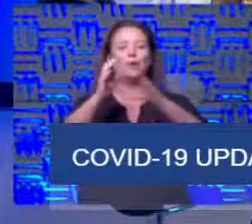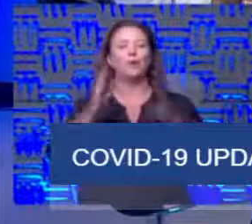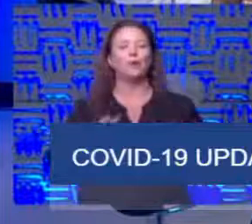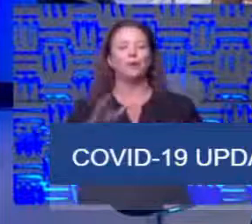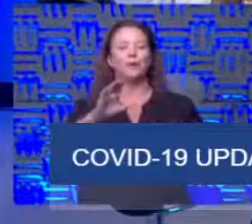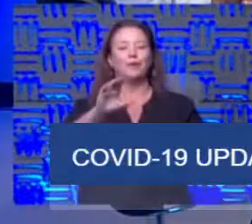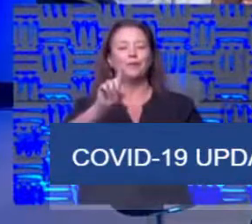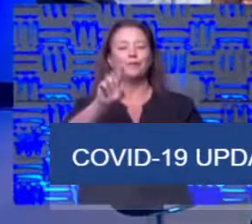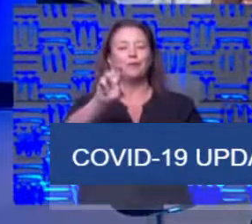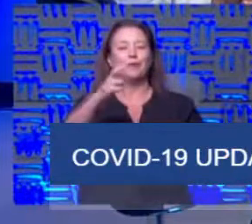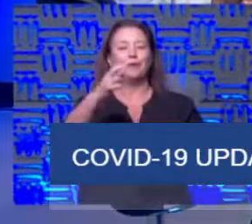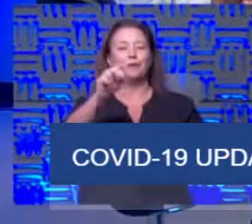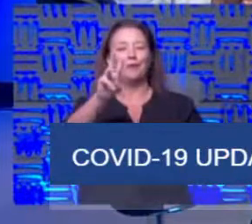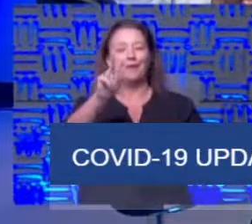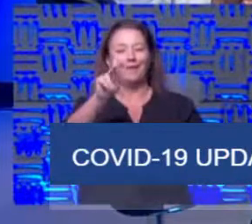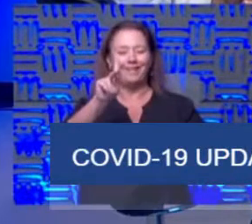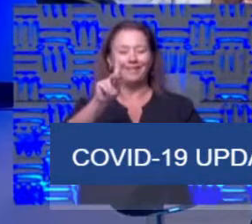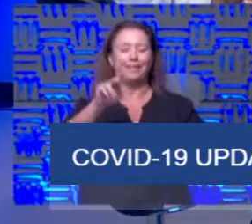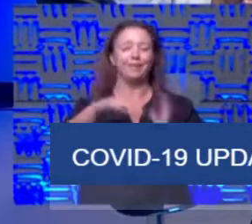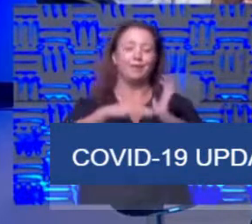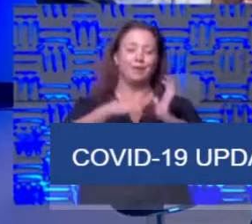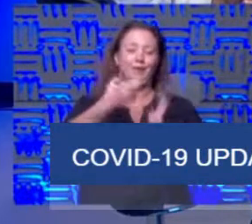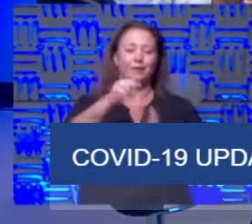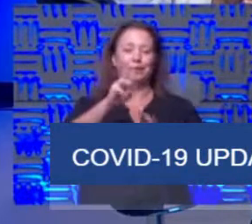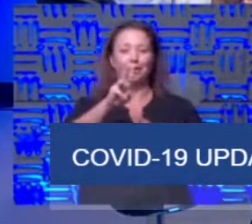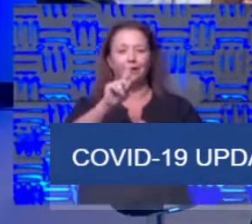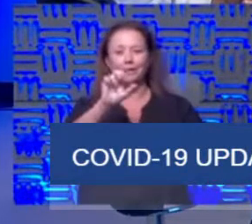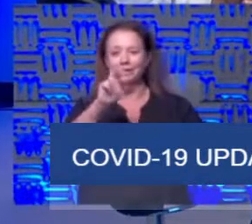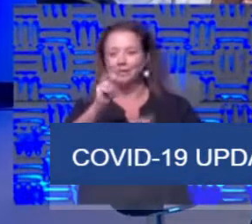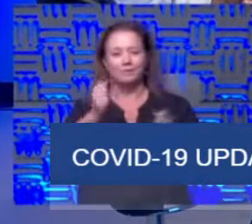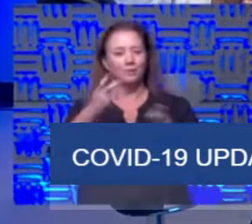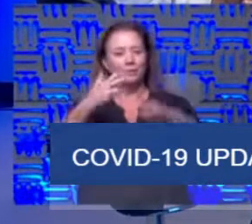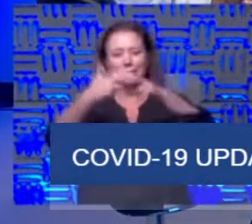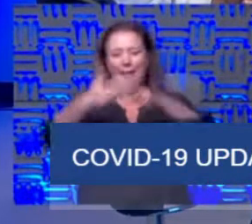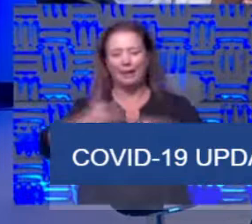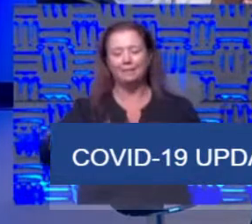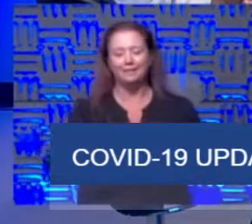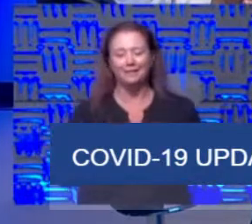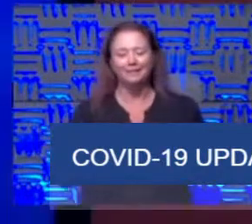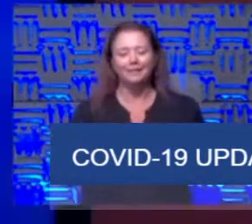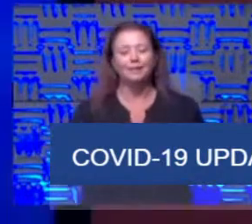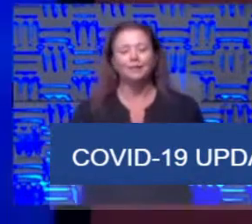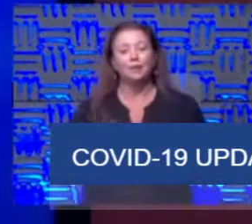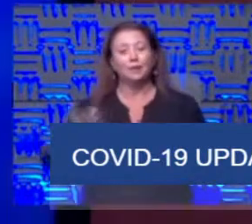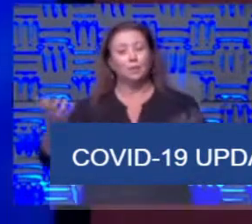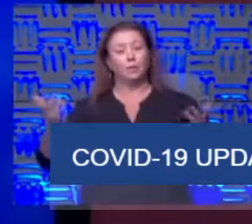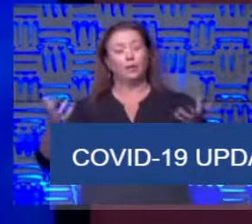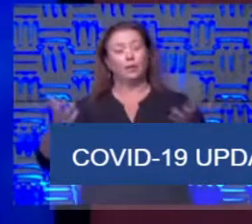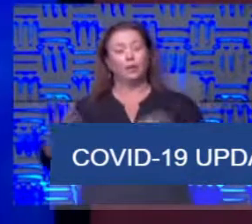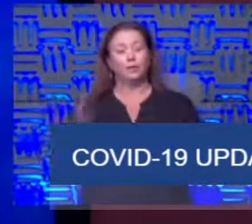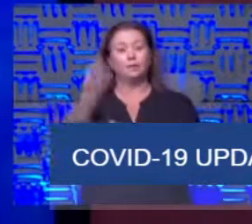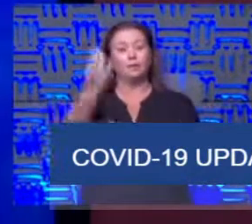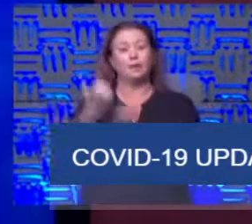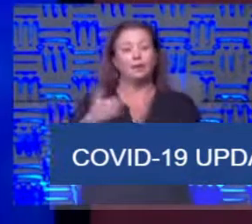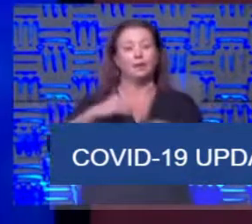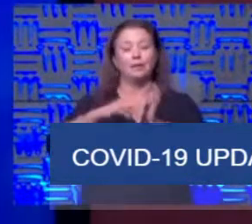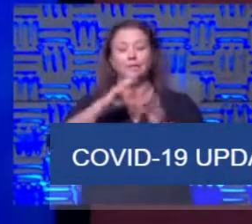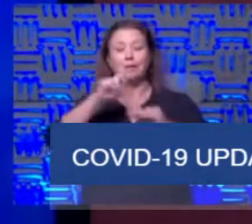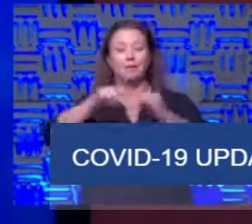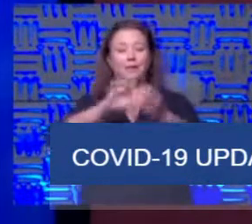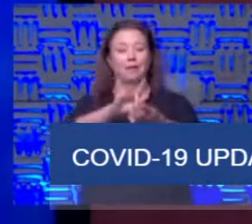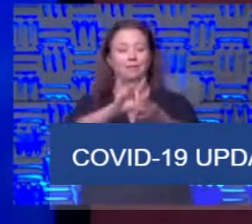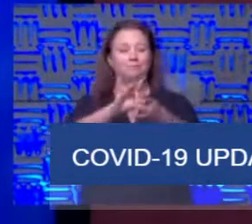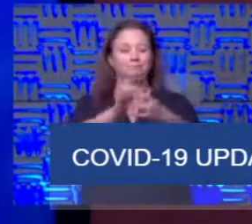Doc Hawk and 1,000 other terms. Yeah. So, some not as enduring as others. No. We are here this morning to talk again about all things